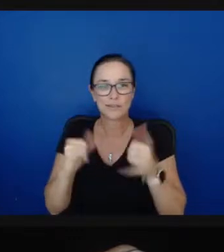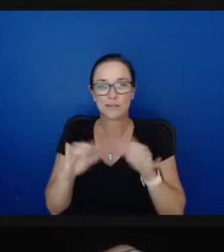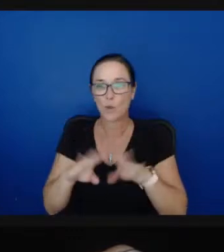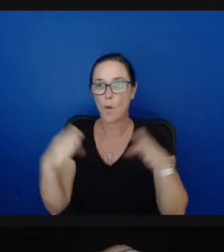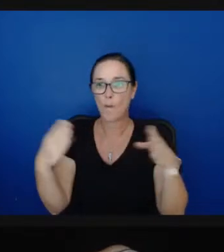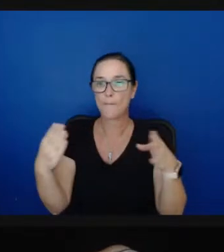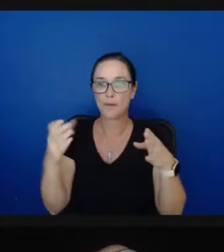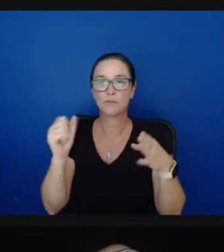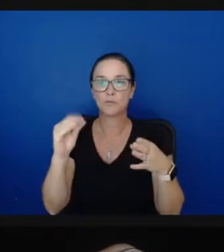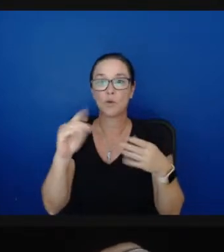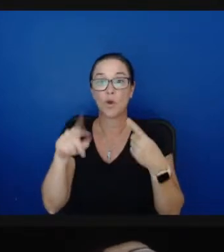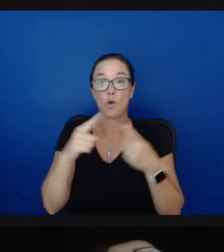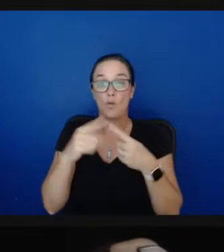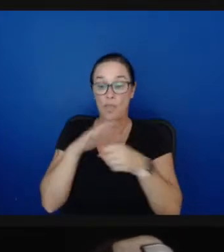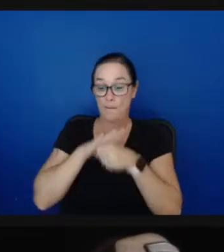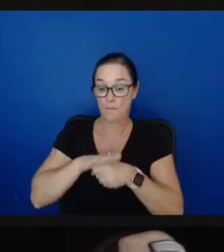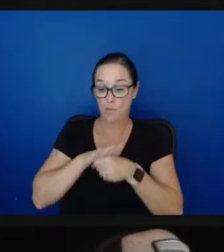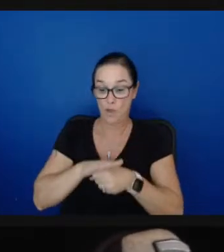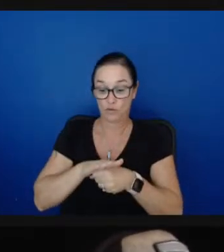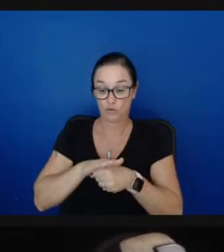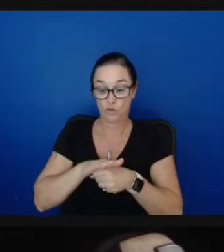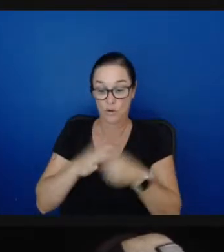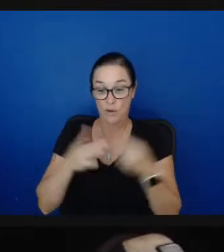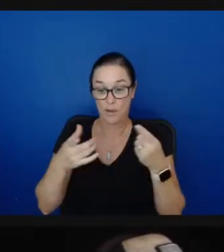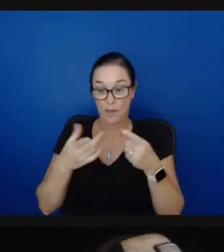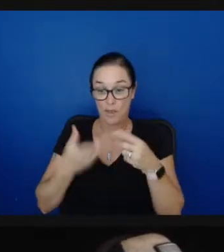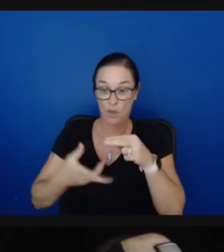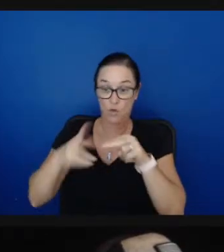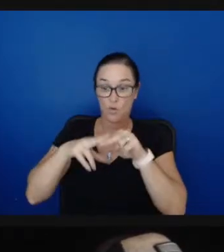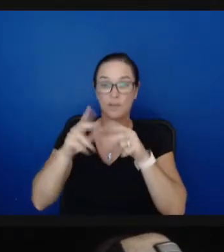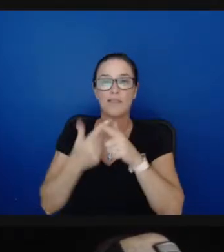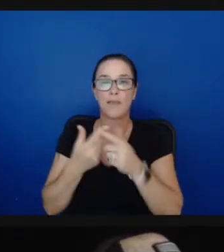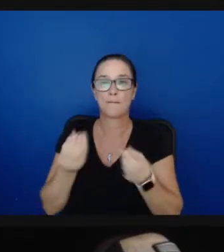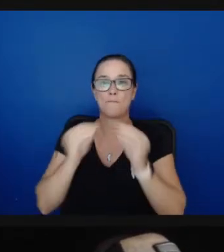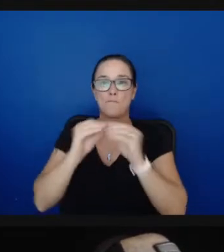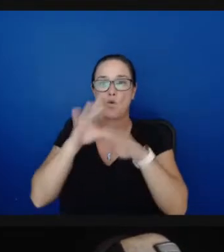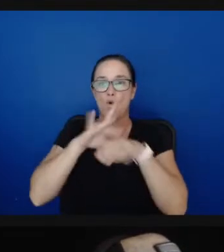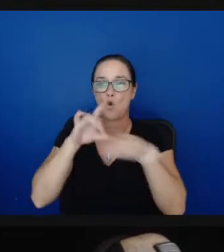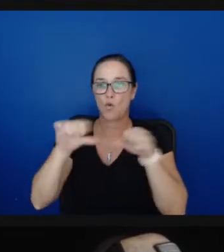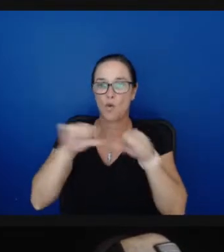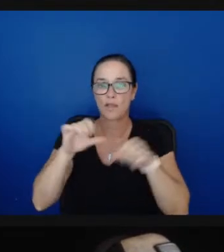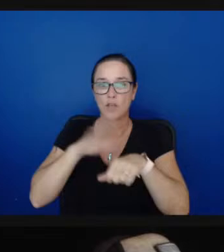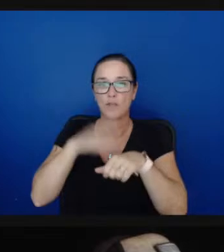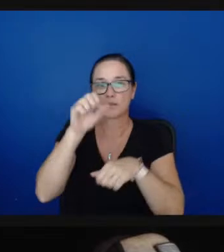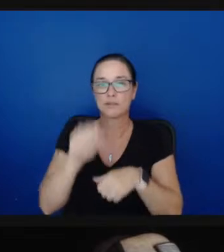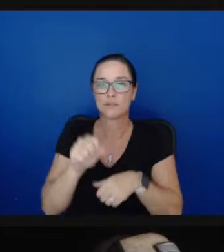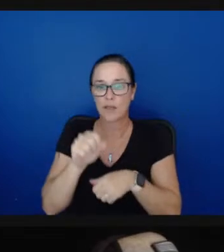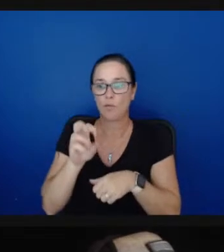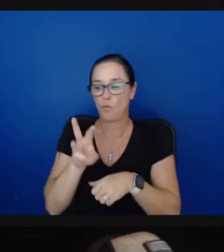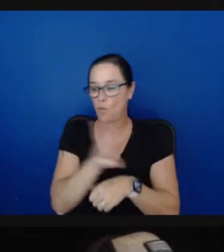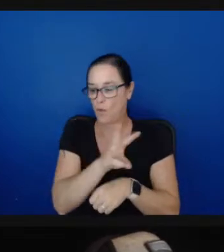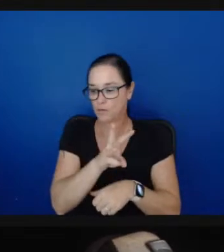increasing, we're seeing extra earthquakes and extra activity on that Southwest Rift area.